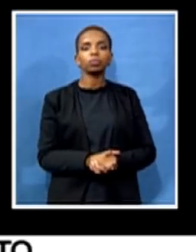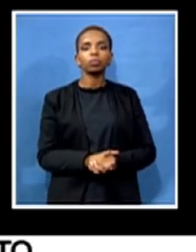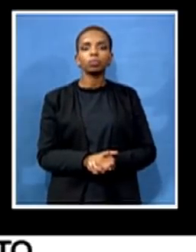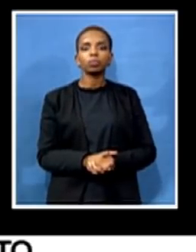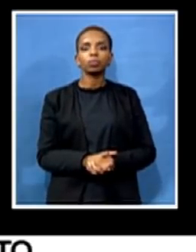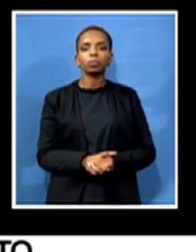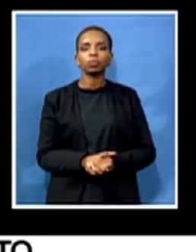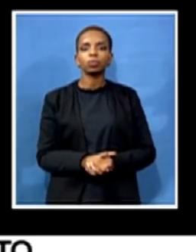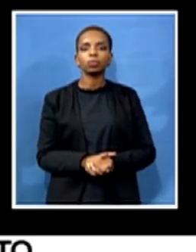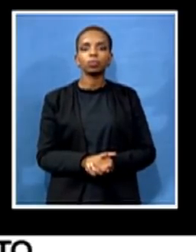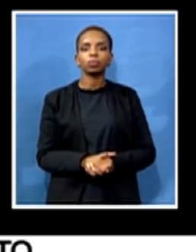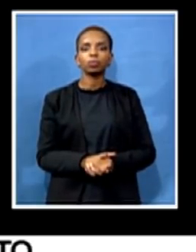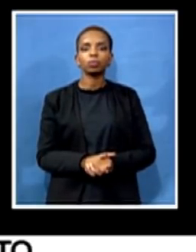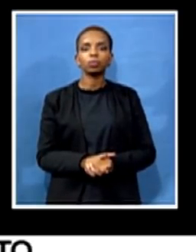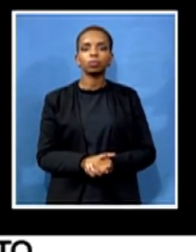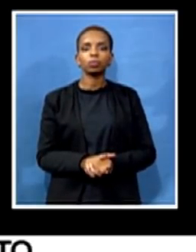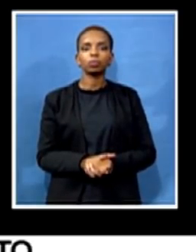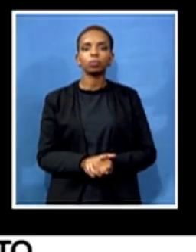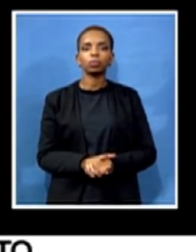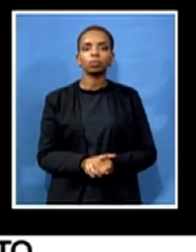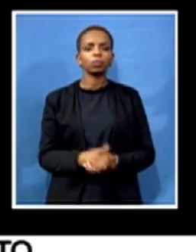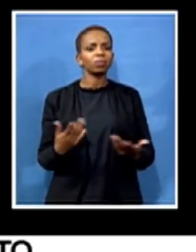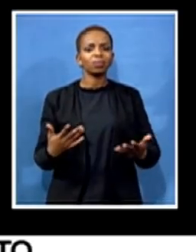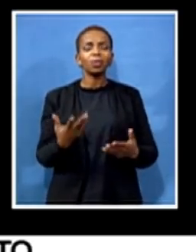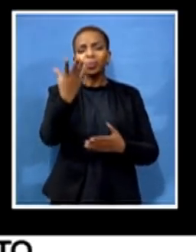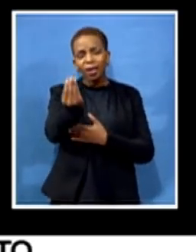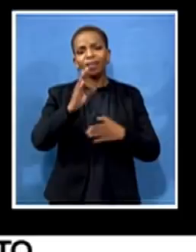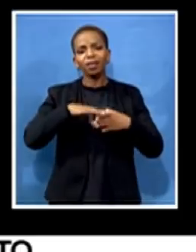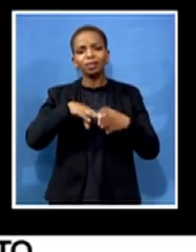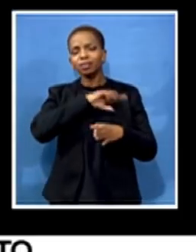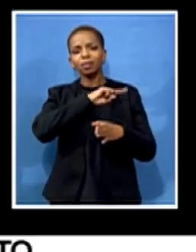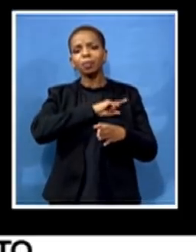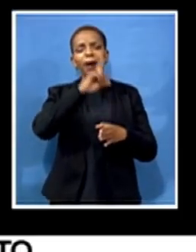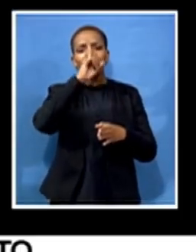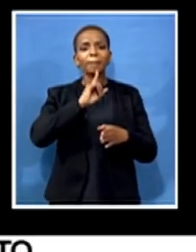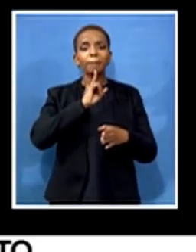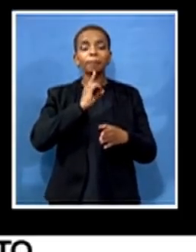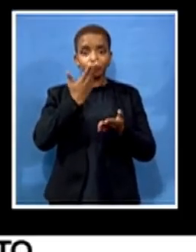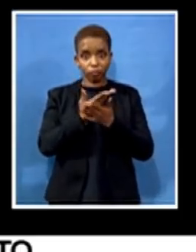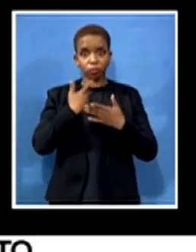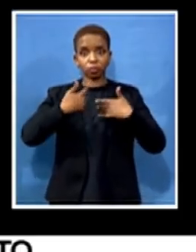Is there any reason why you are not speaking? Can I go to the next participant?